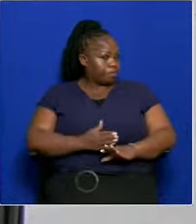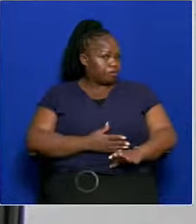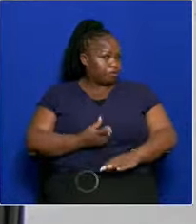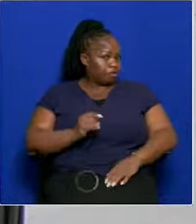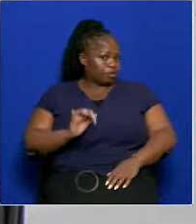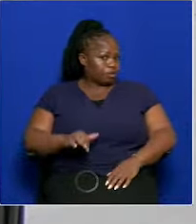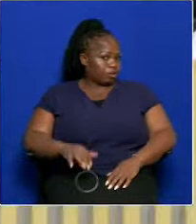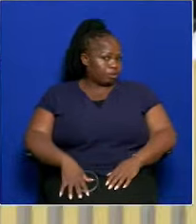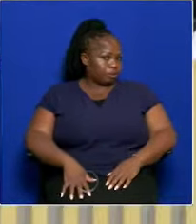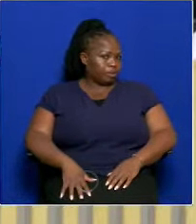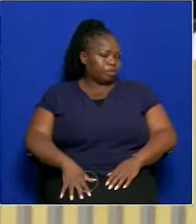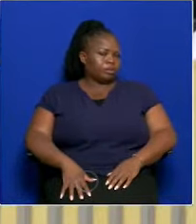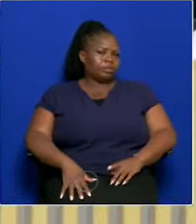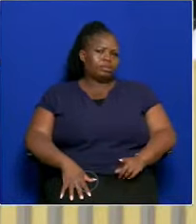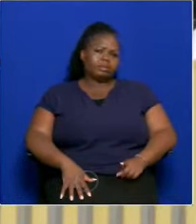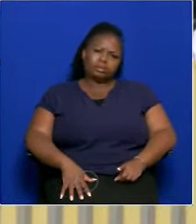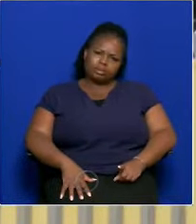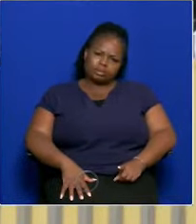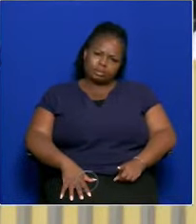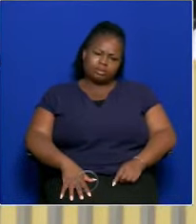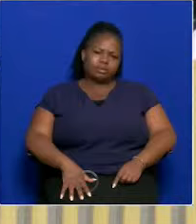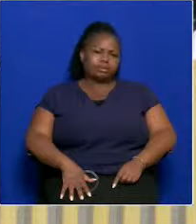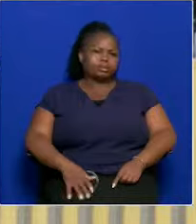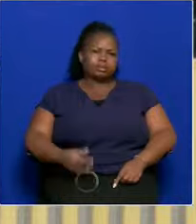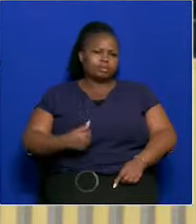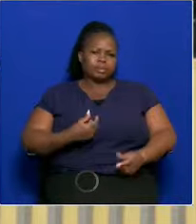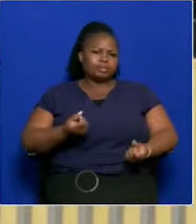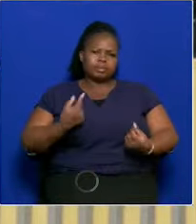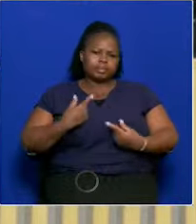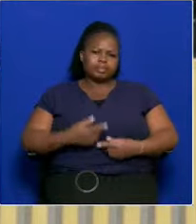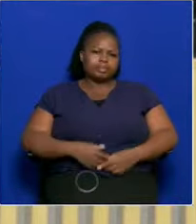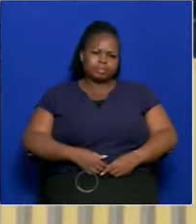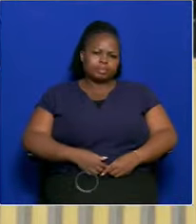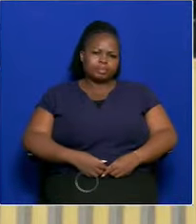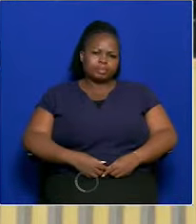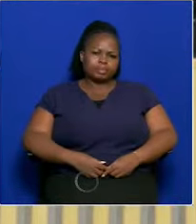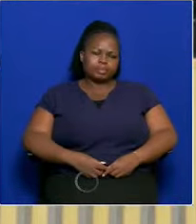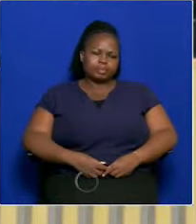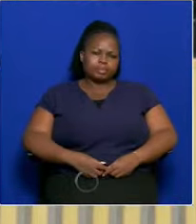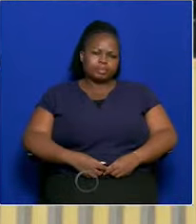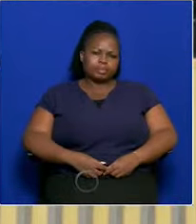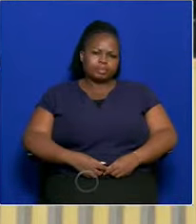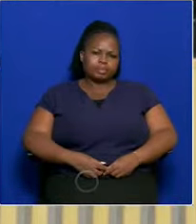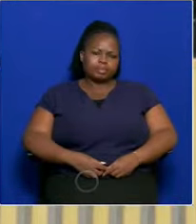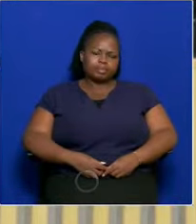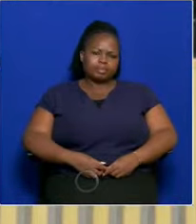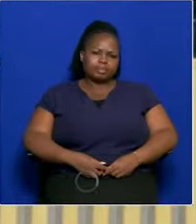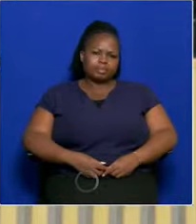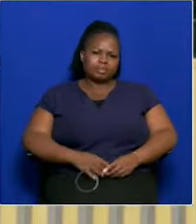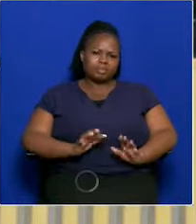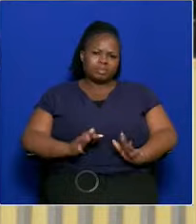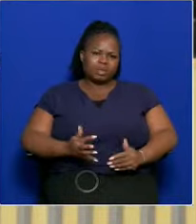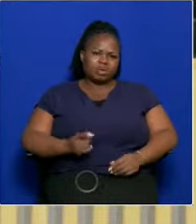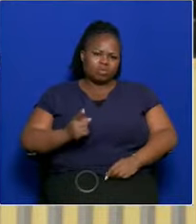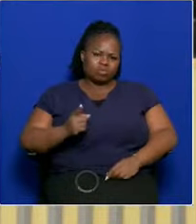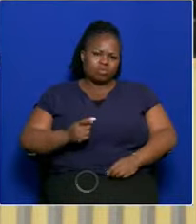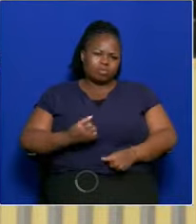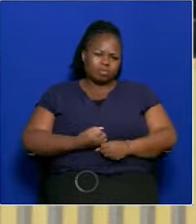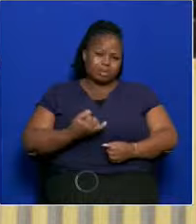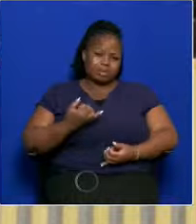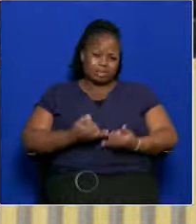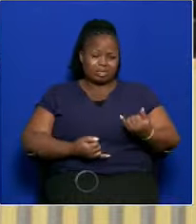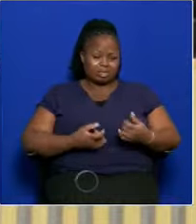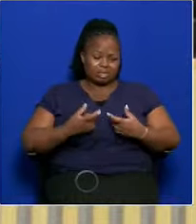General, I don't understand how you would make a mistake. In paragraph